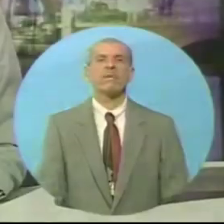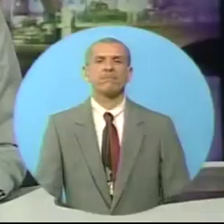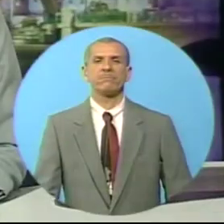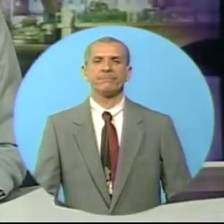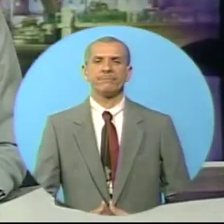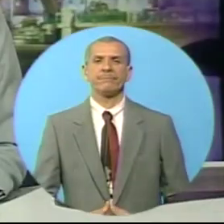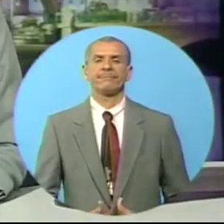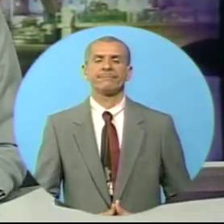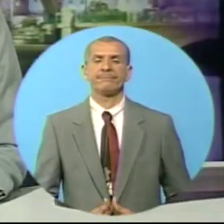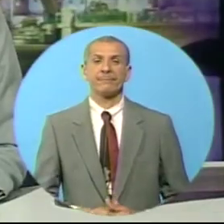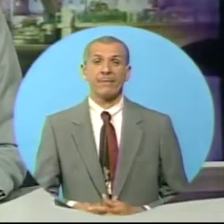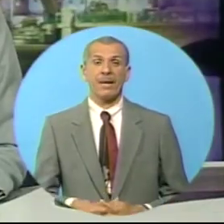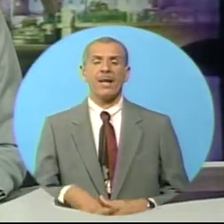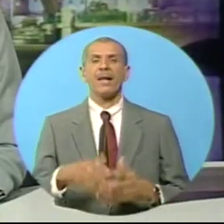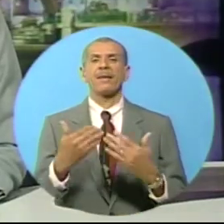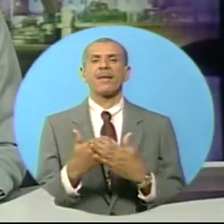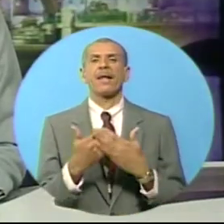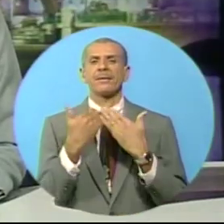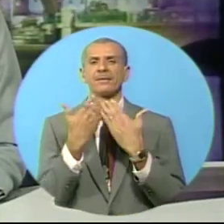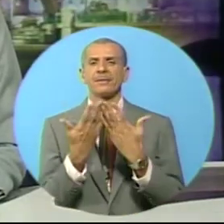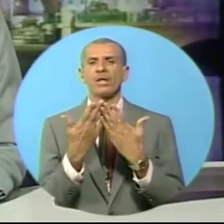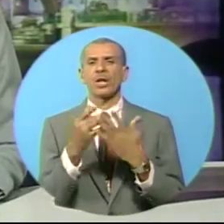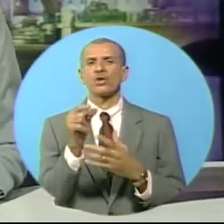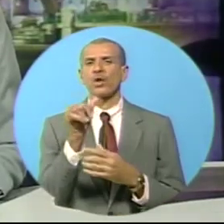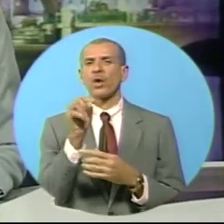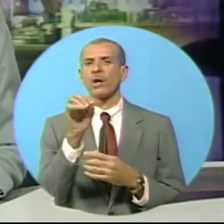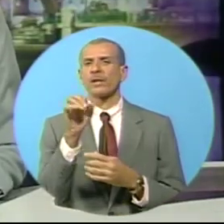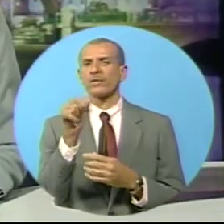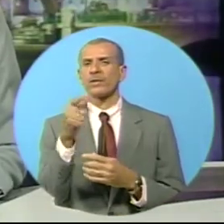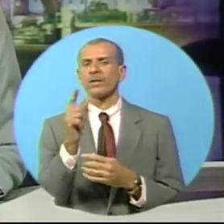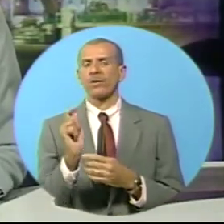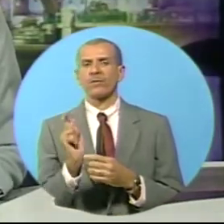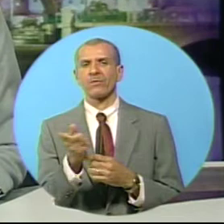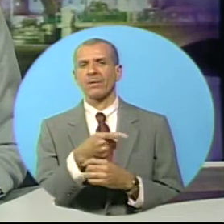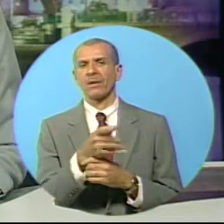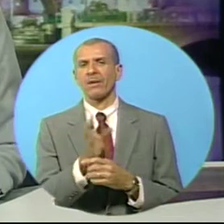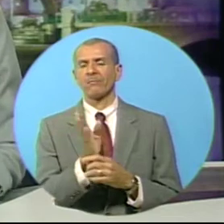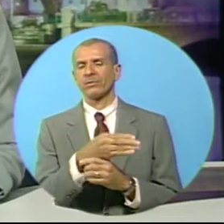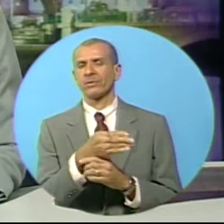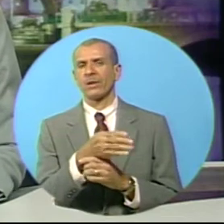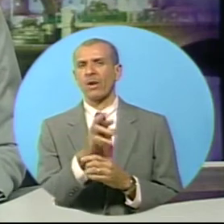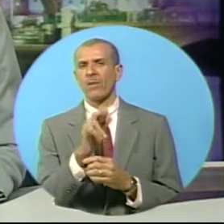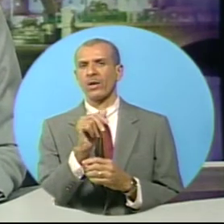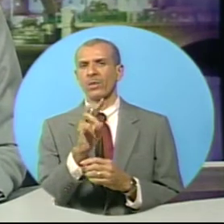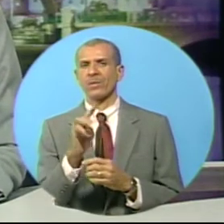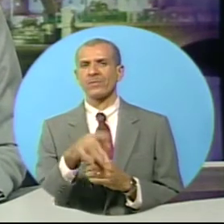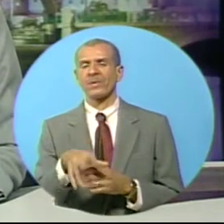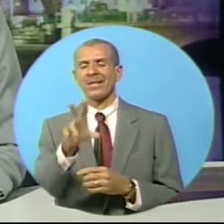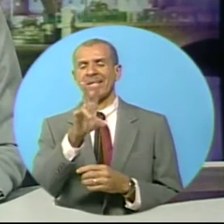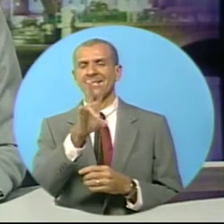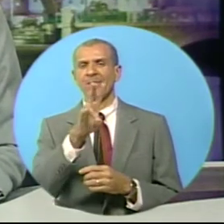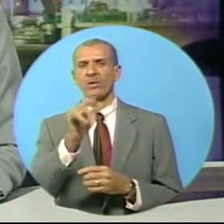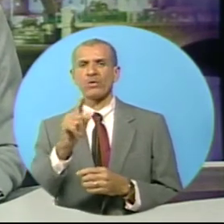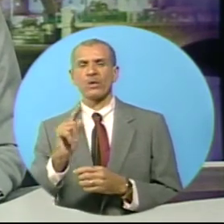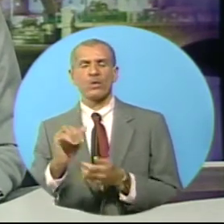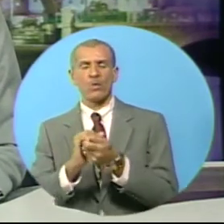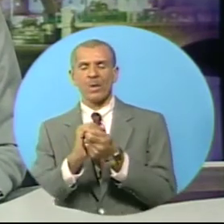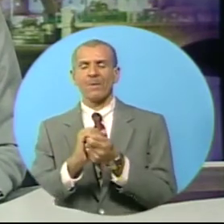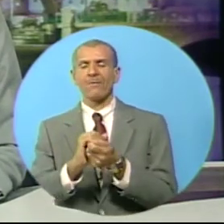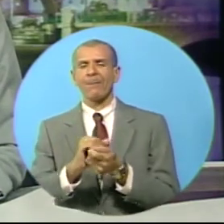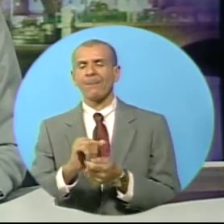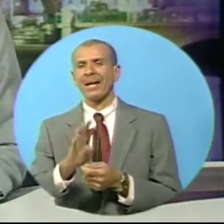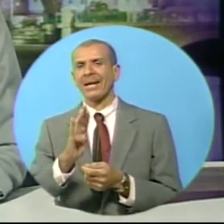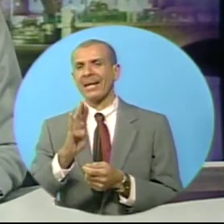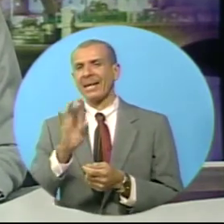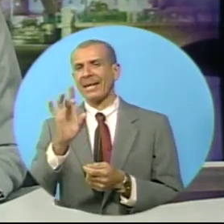Sports. Thanks again, Anne-Marie. Gordon Greenwich then dismissed Reynolds Weeks for 73 to win by 18 runs. The outstanding